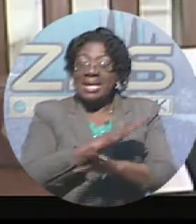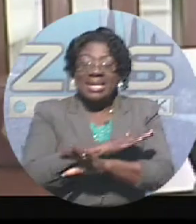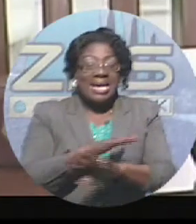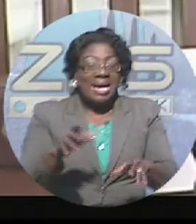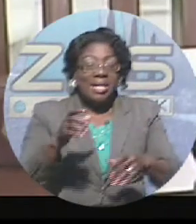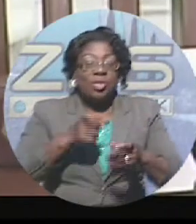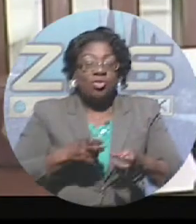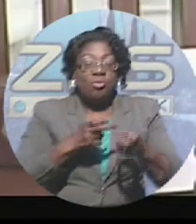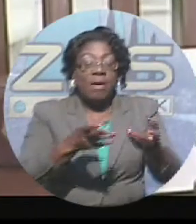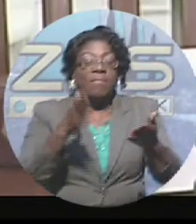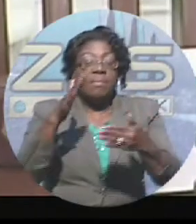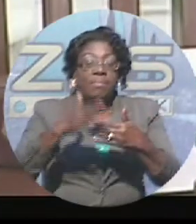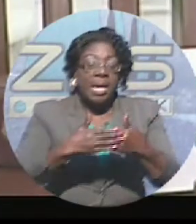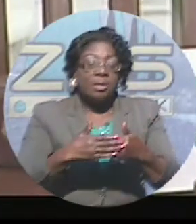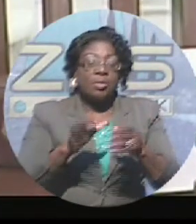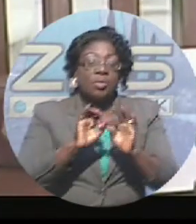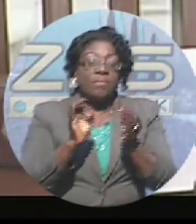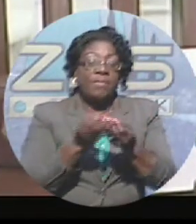to the Family Islands,